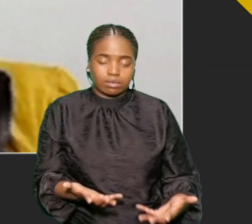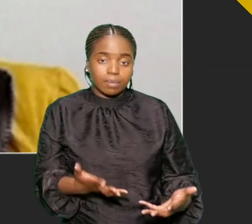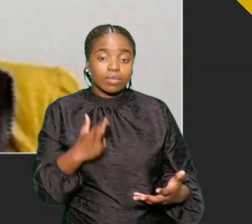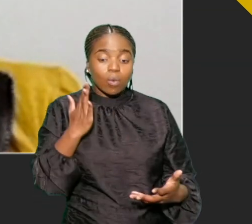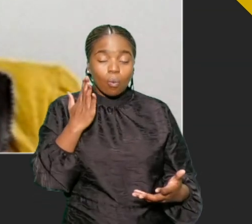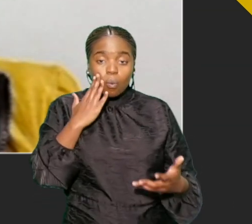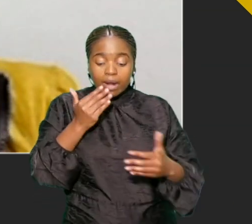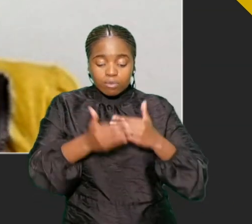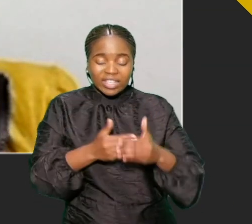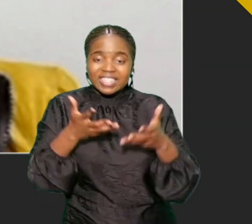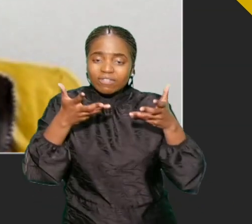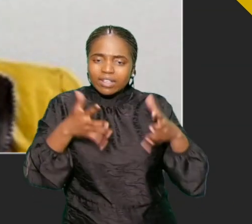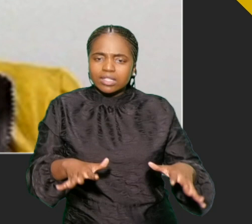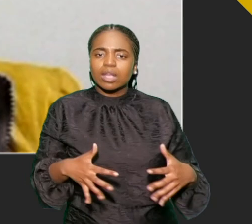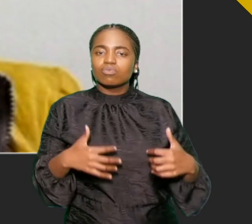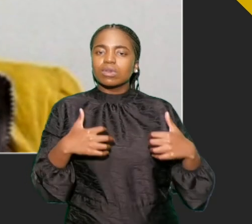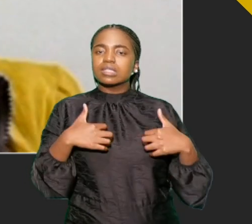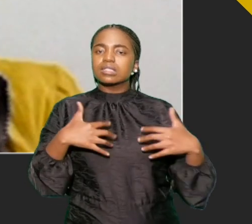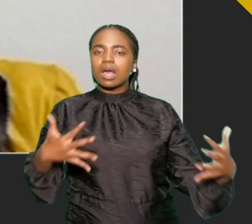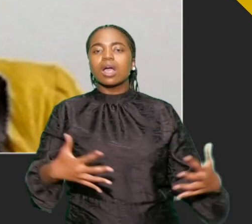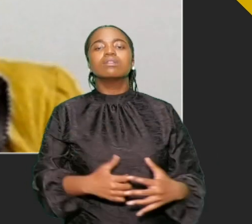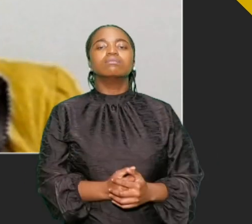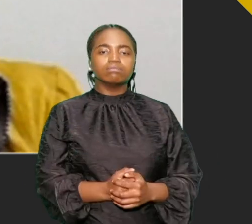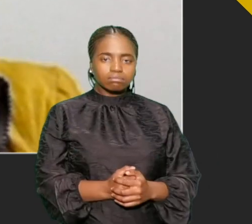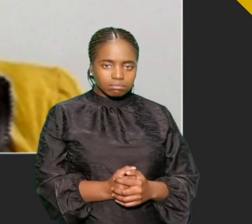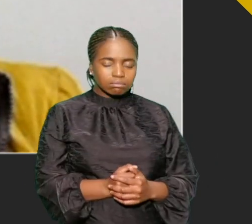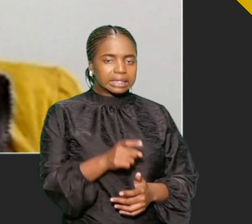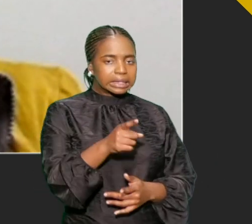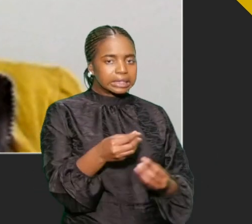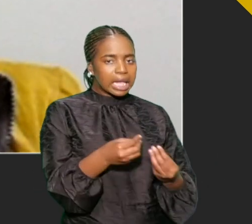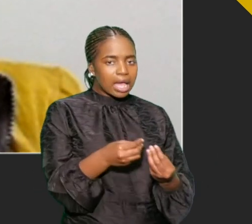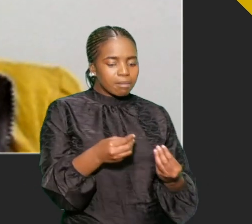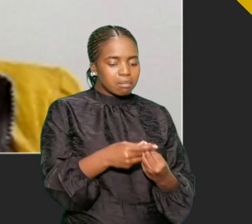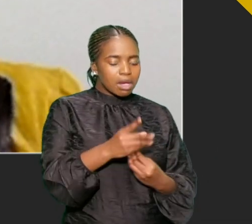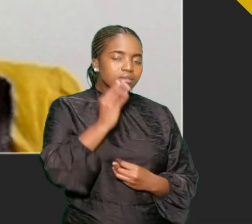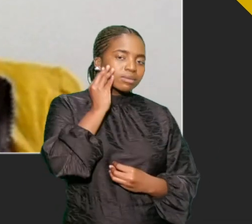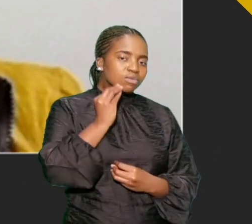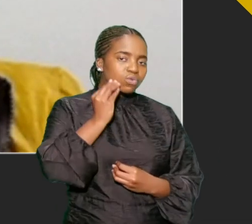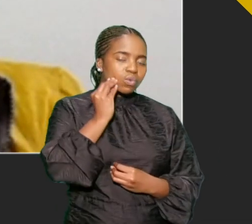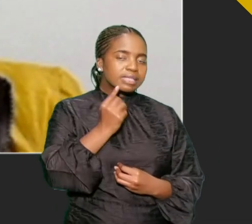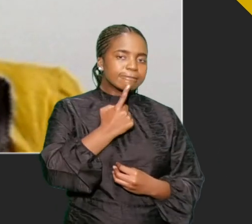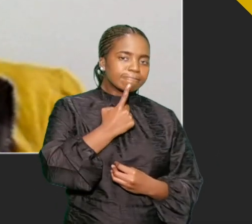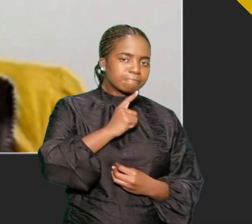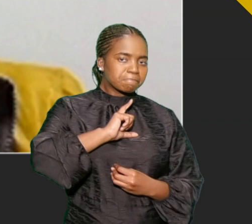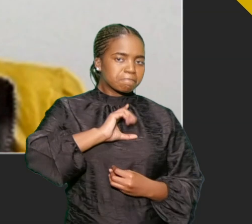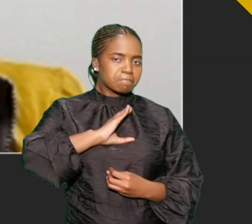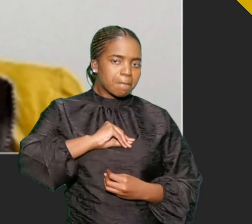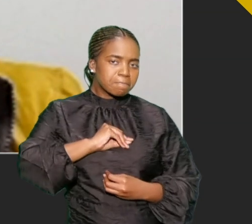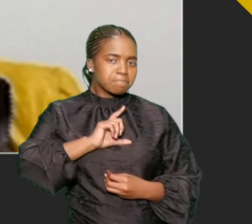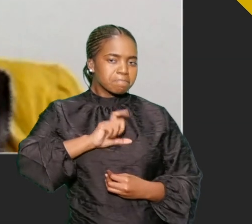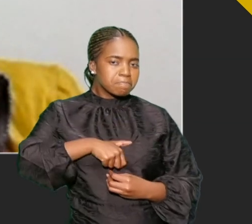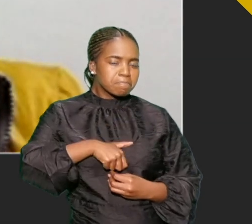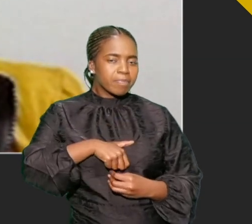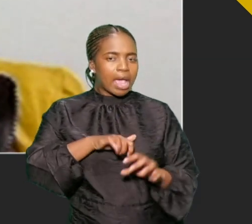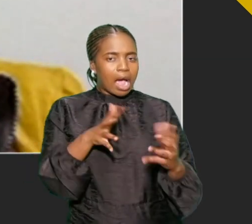that, then you can start maybe exploring different solutions for, okay, I've been through this crisis. It did hurt me. I did experience my